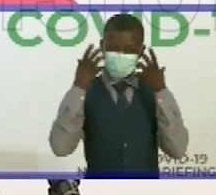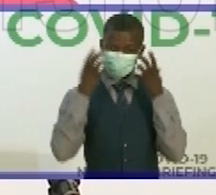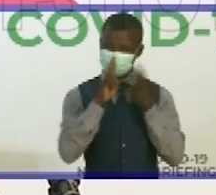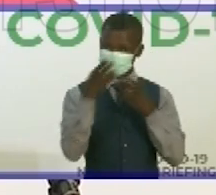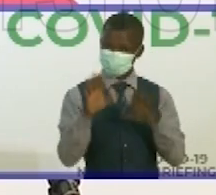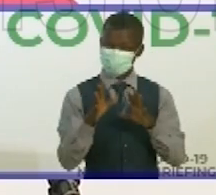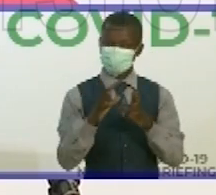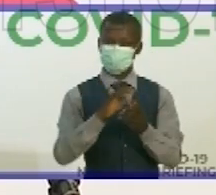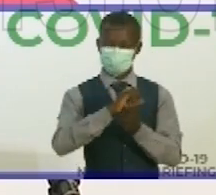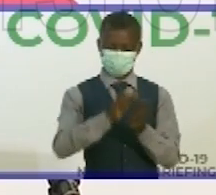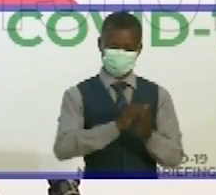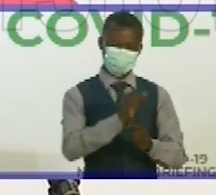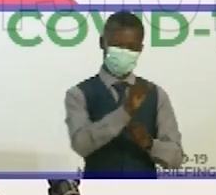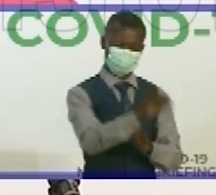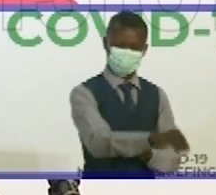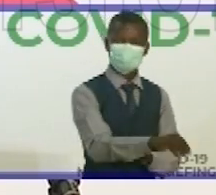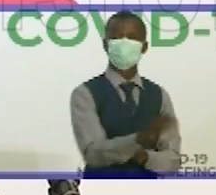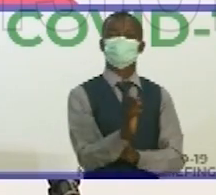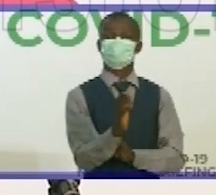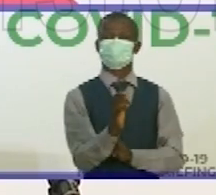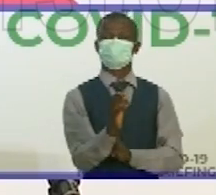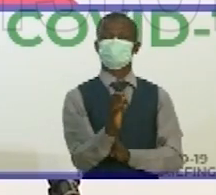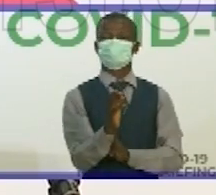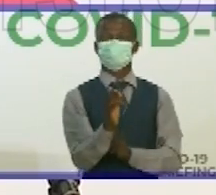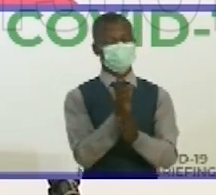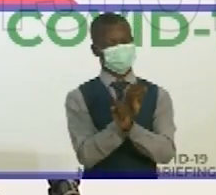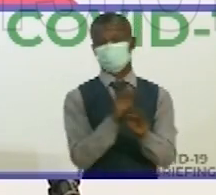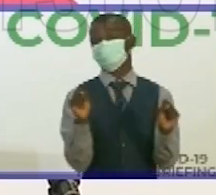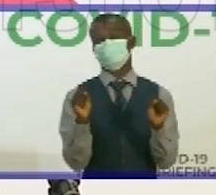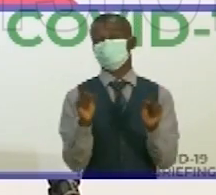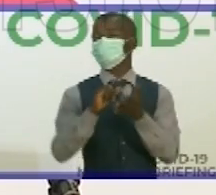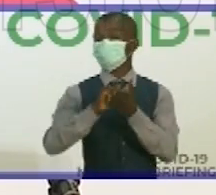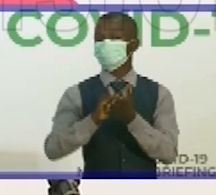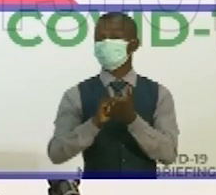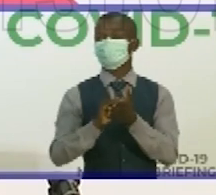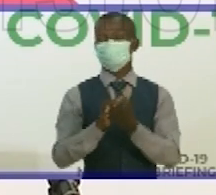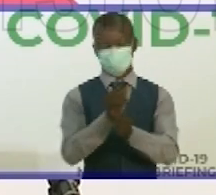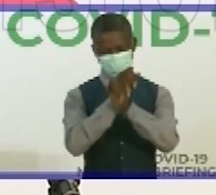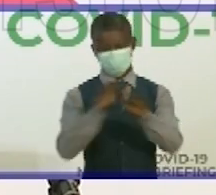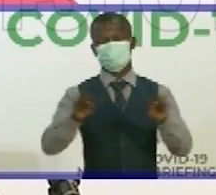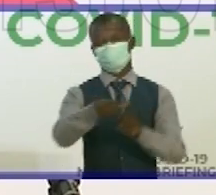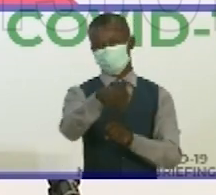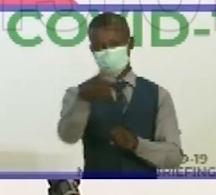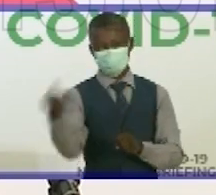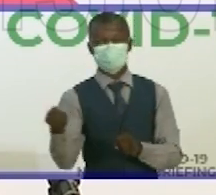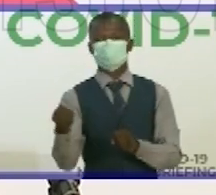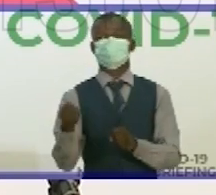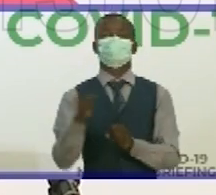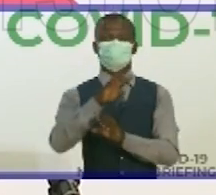and other used item properly and safely. This will save others, including